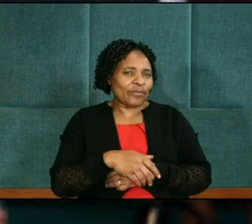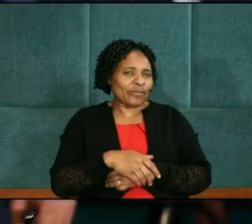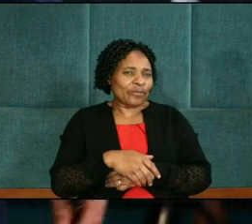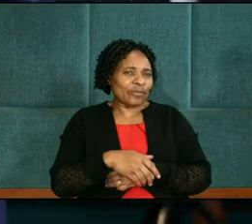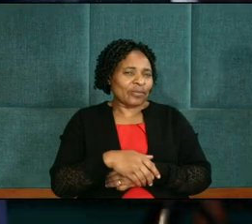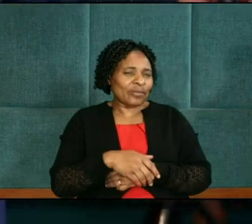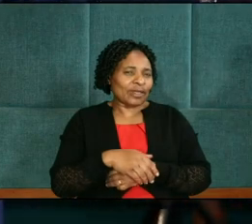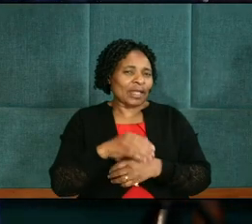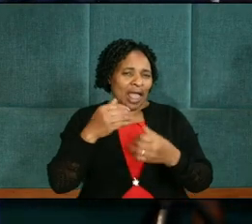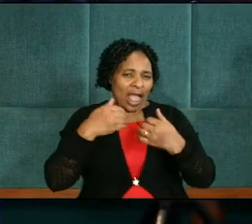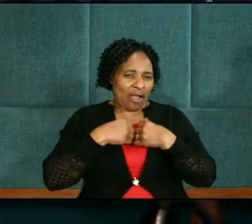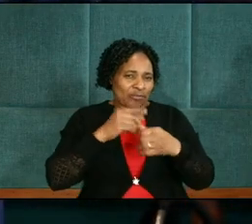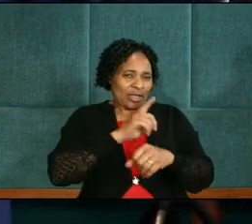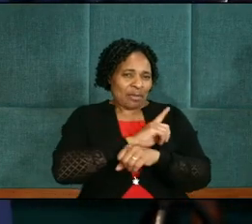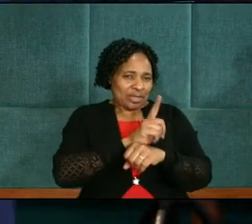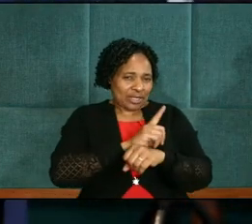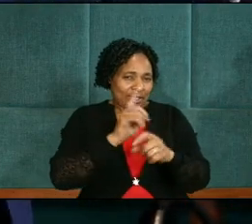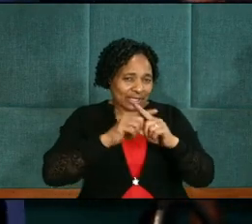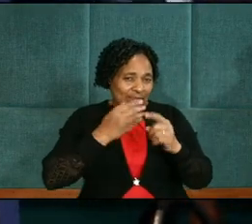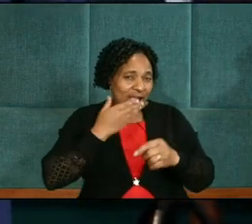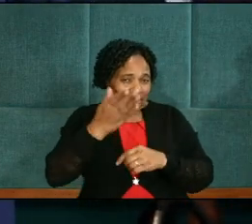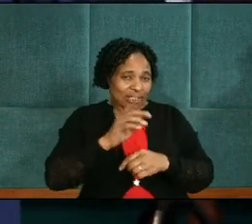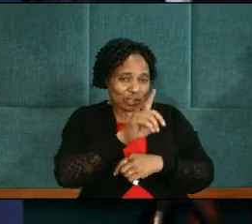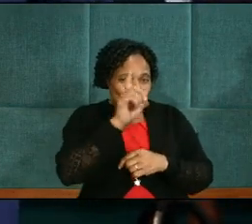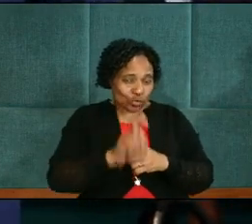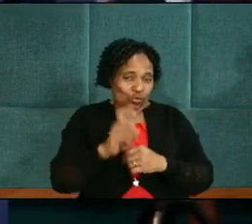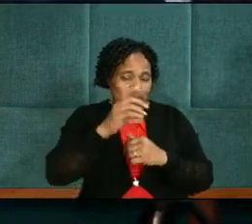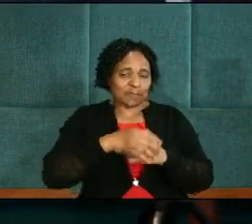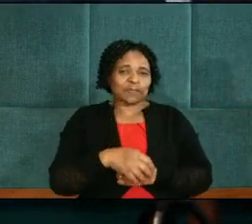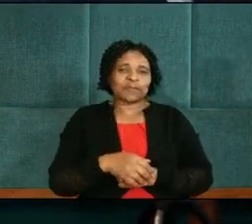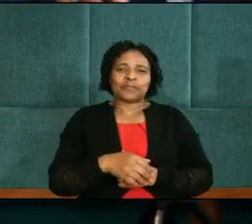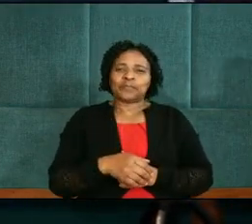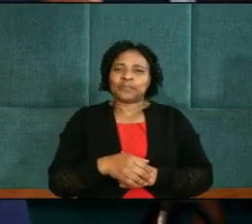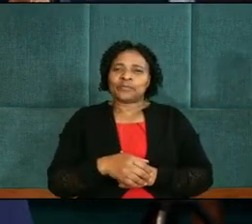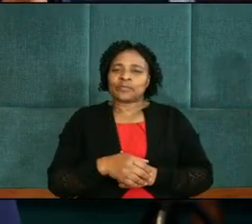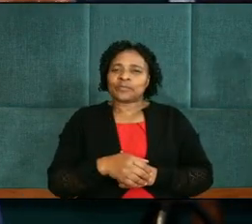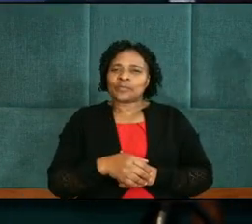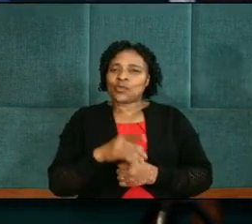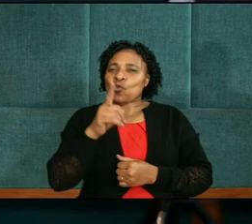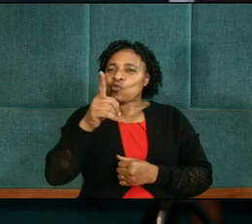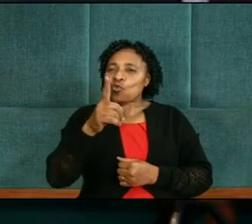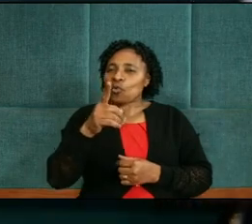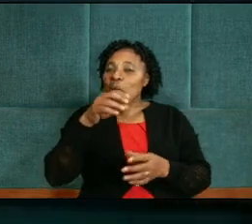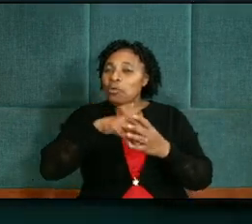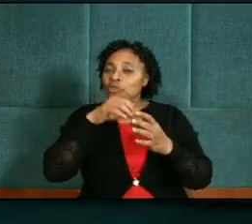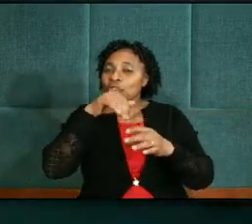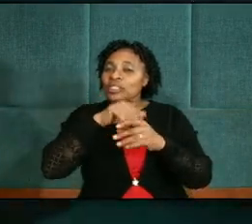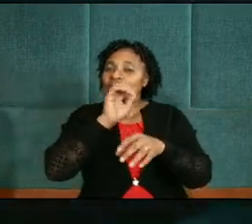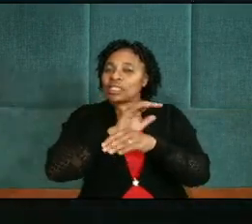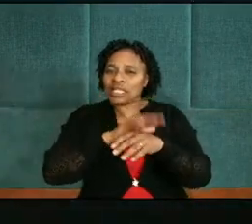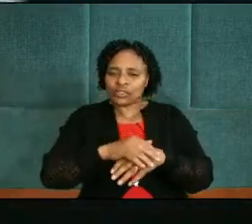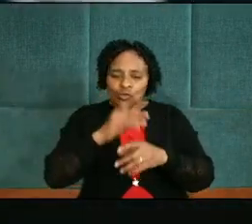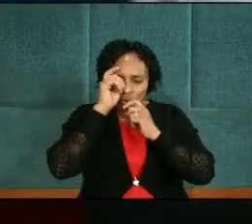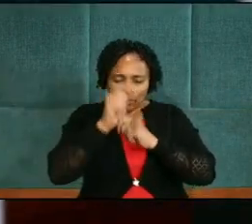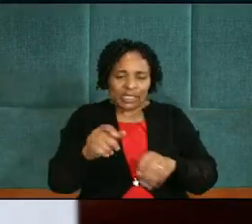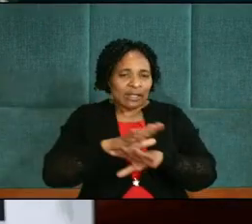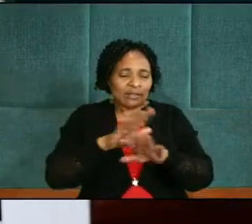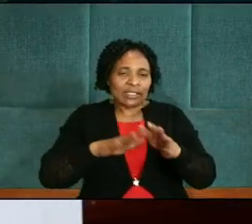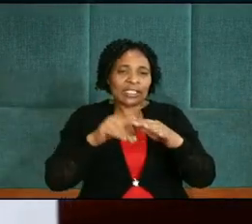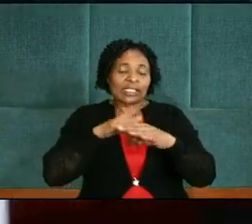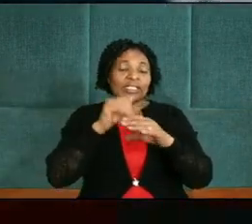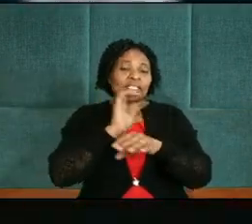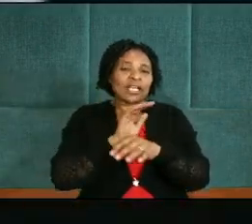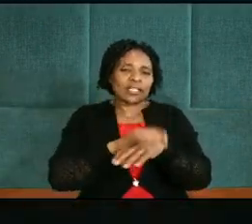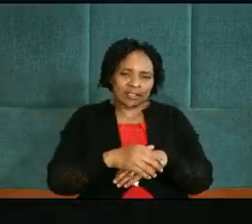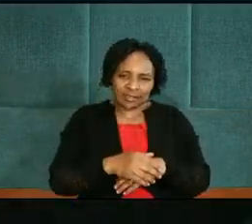Take half a minute of my time and answer that question for yourself. Irrespective of how long you're in the church, irrespective of your office, based on what